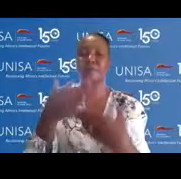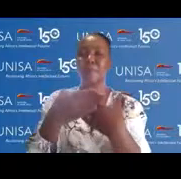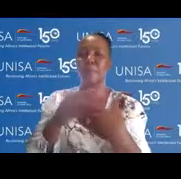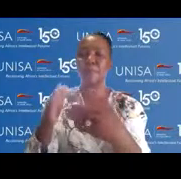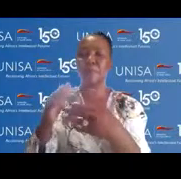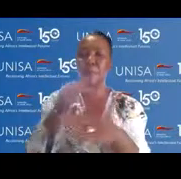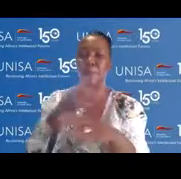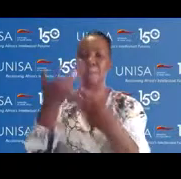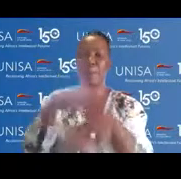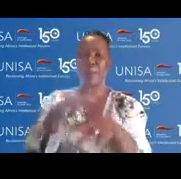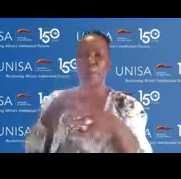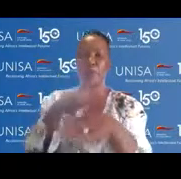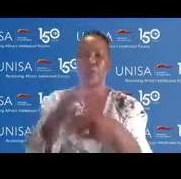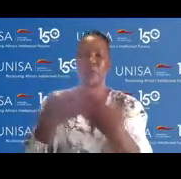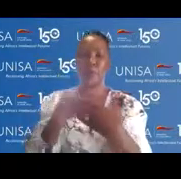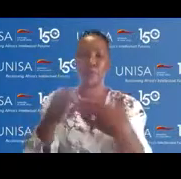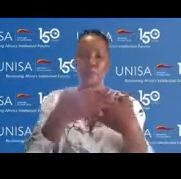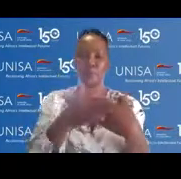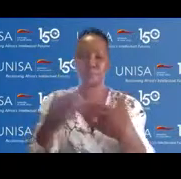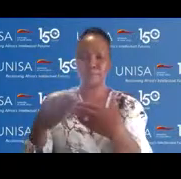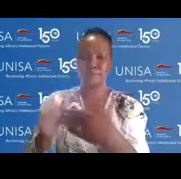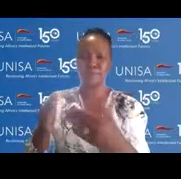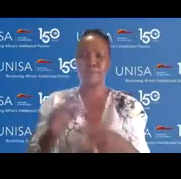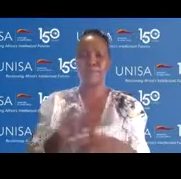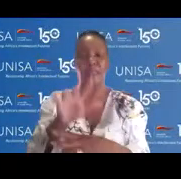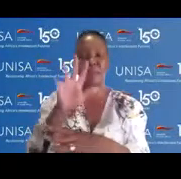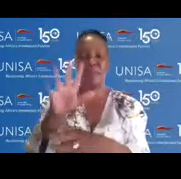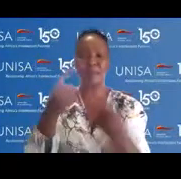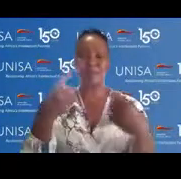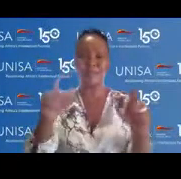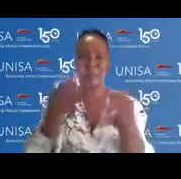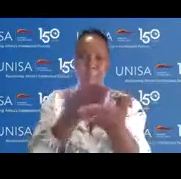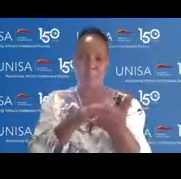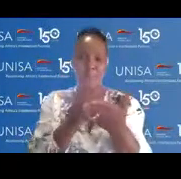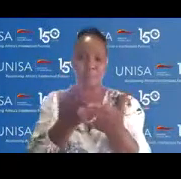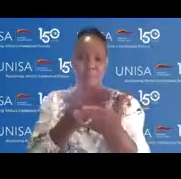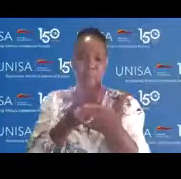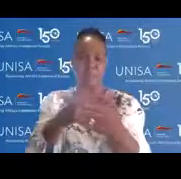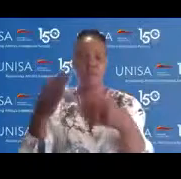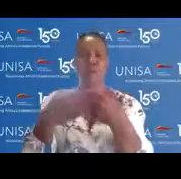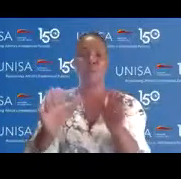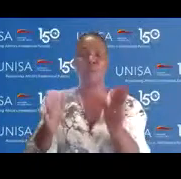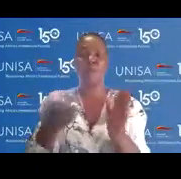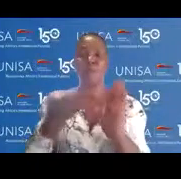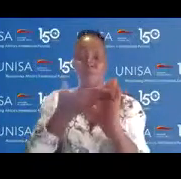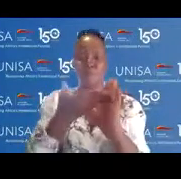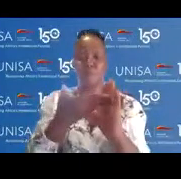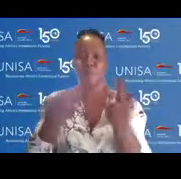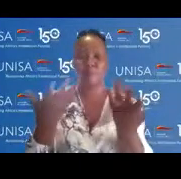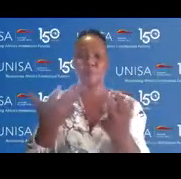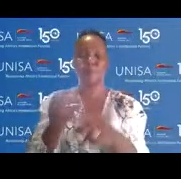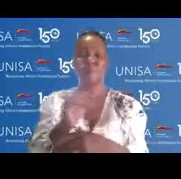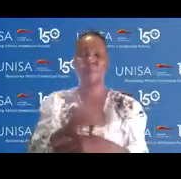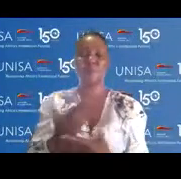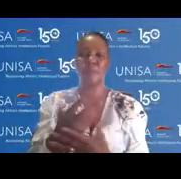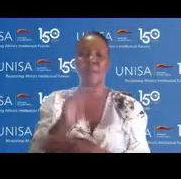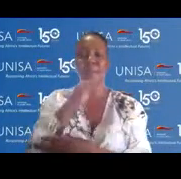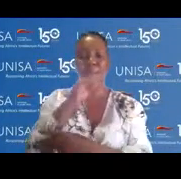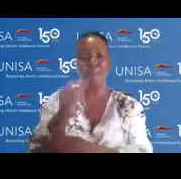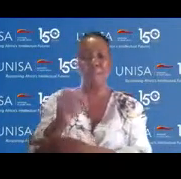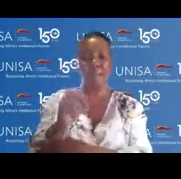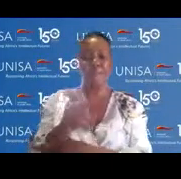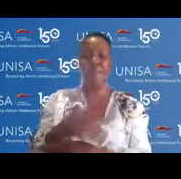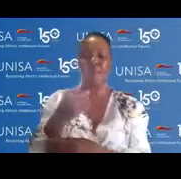option, it says I've got 5 different pages that I've actually opened. Okay, which means they're all running inside